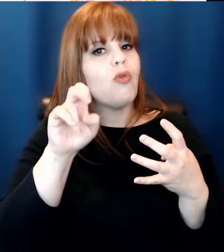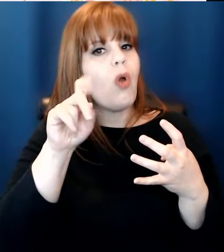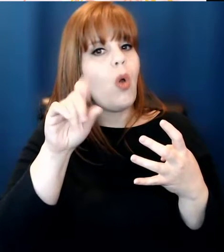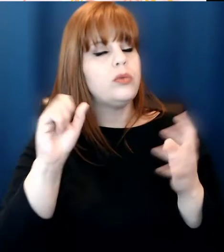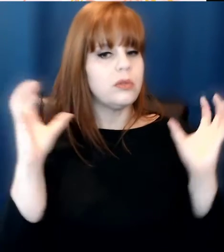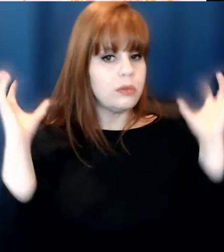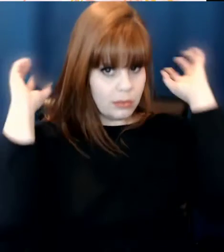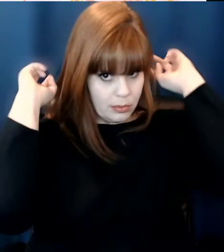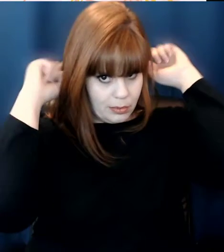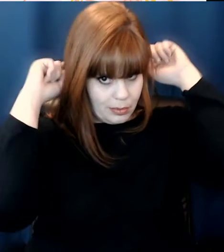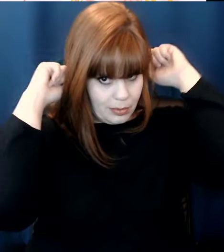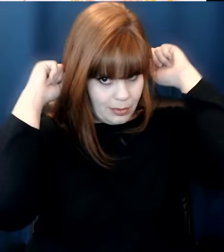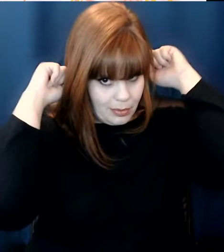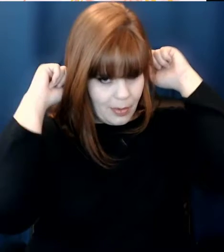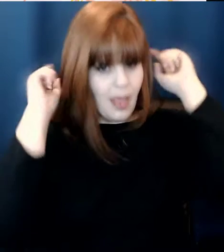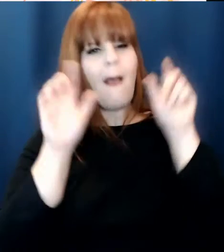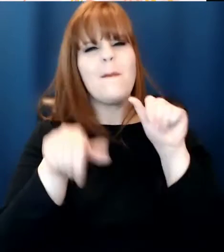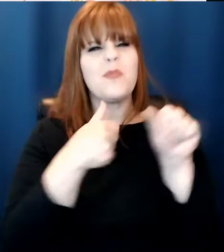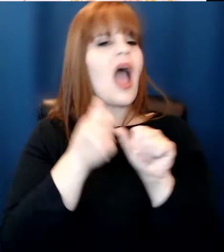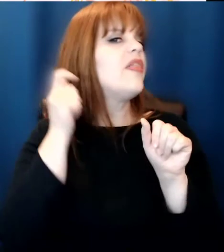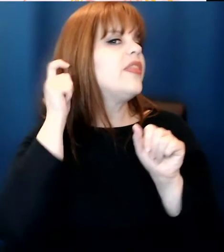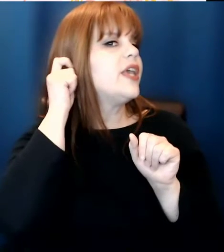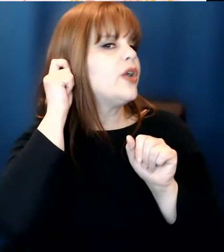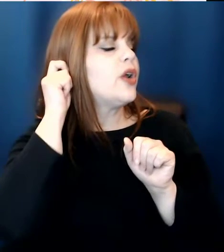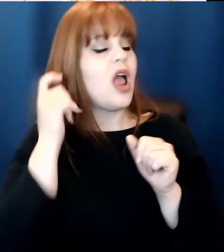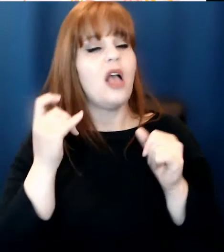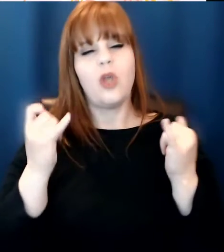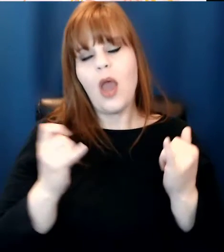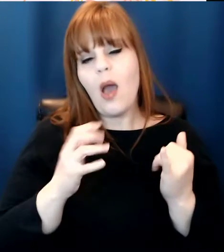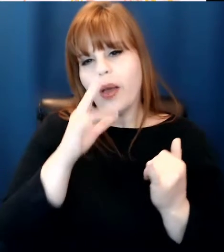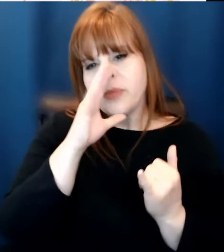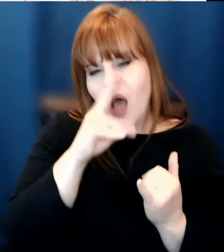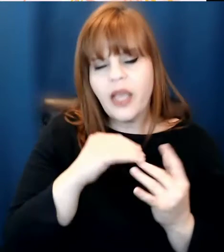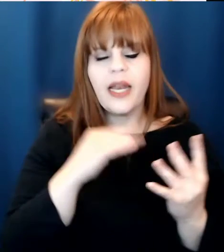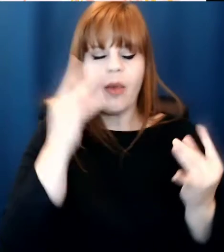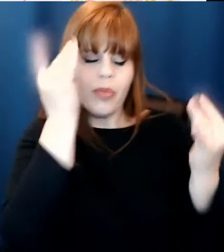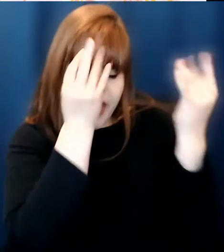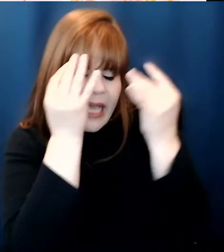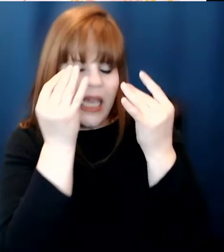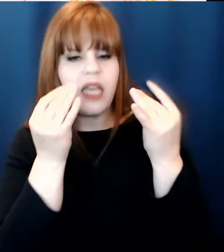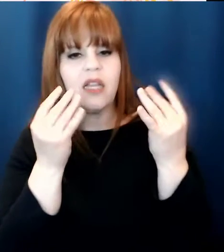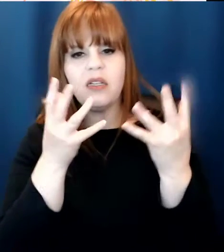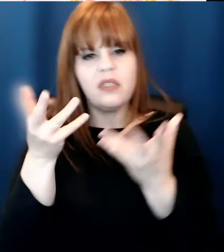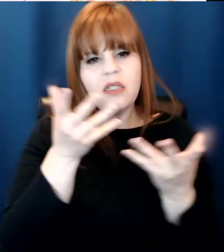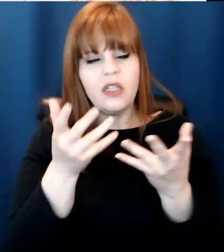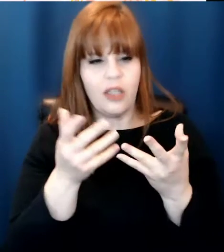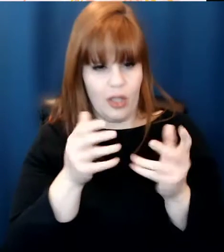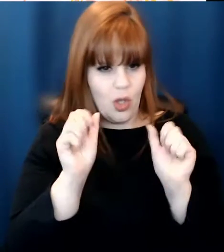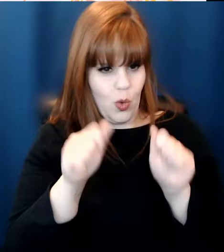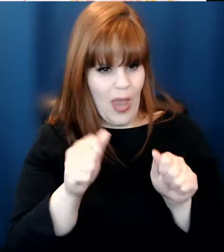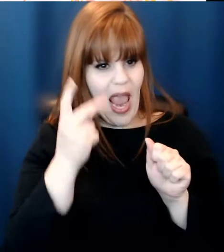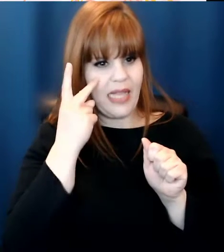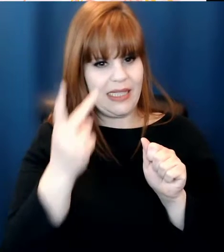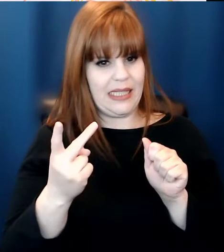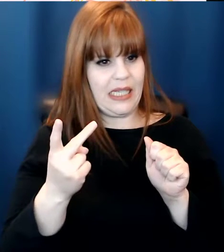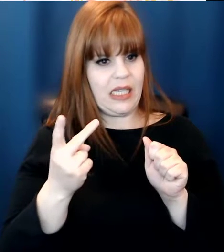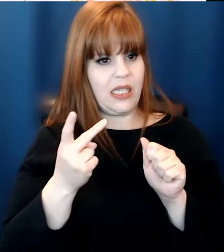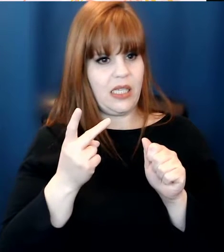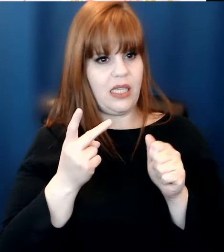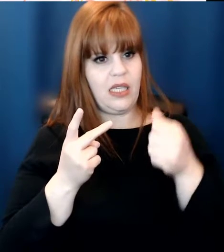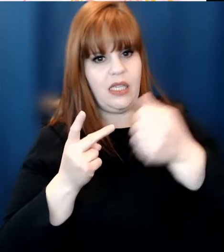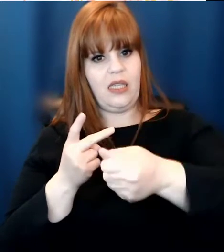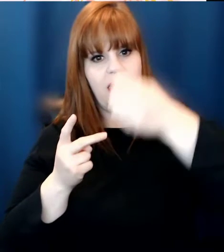And so now you can see I'm talking, I'm doing a lot of thinking, and we can actually kind of see